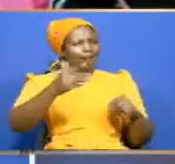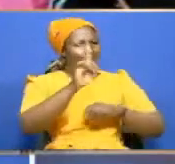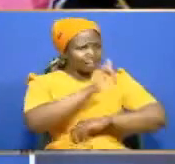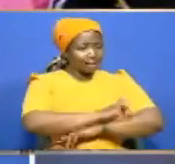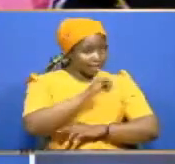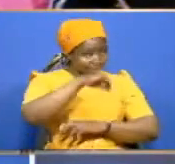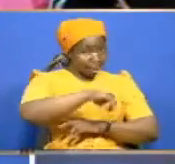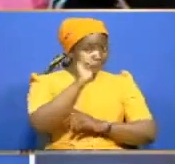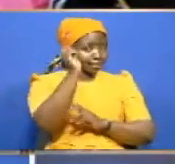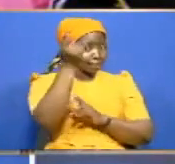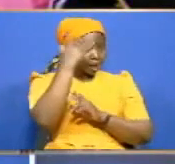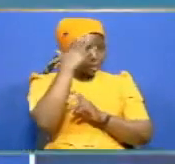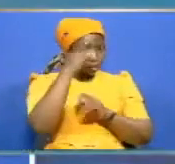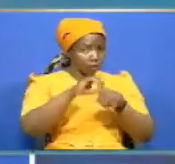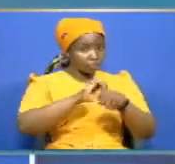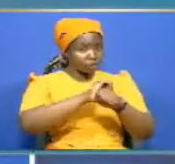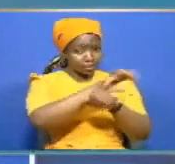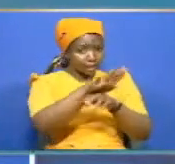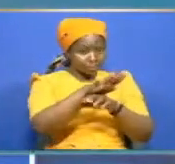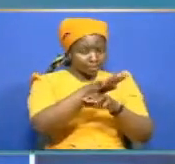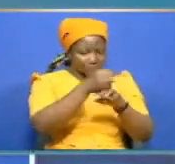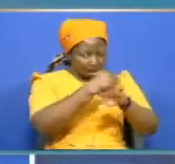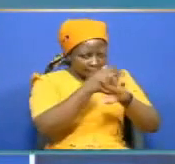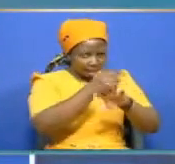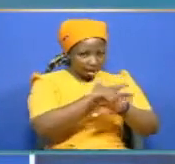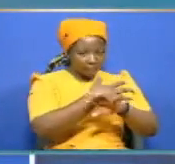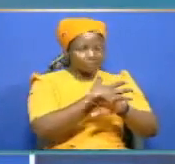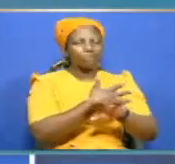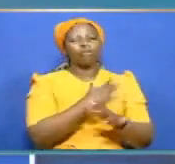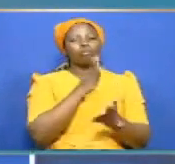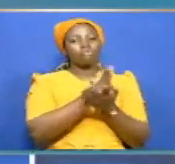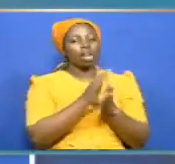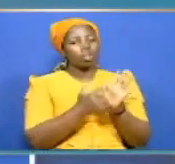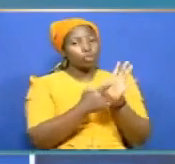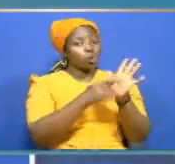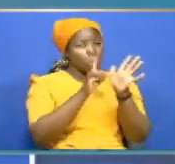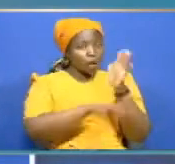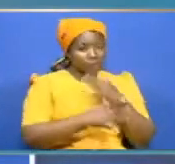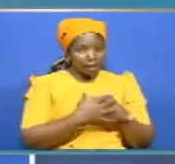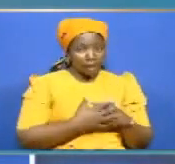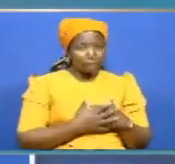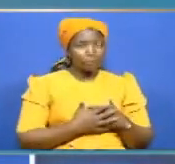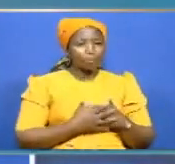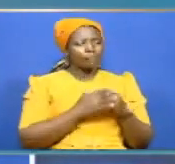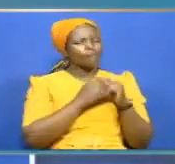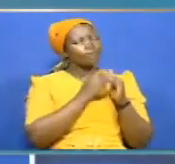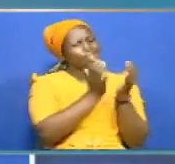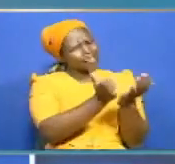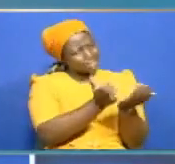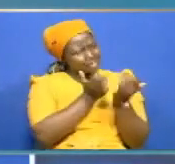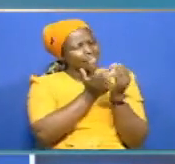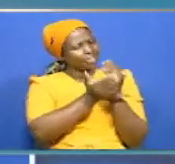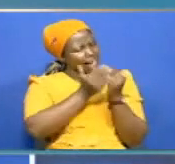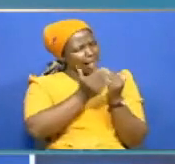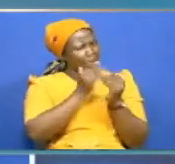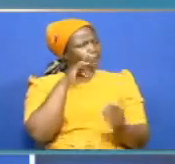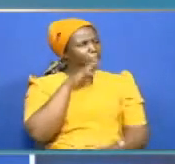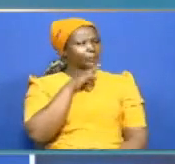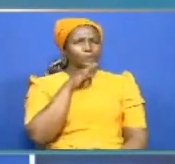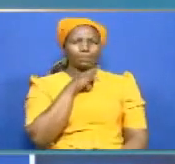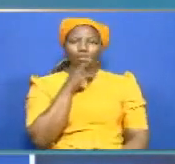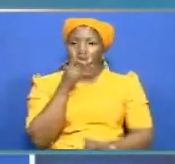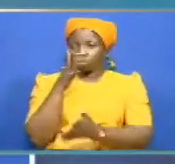Kenya. Yes. And it paints a picture of a really desperate need for care, isn't it?